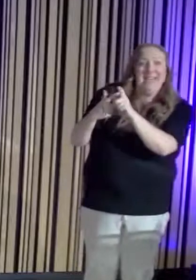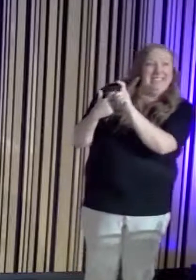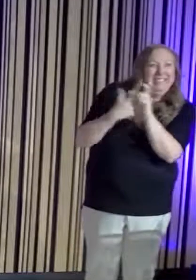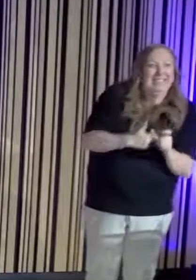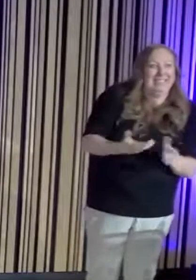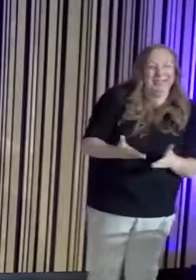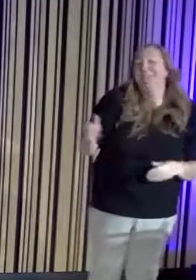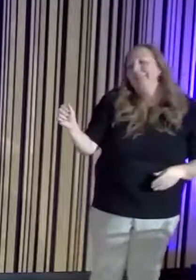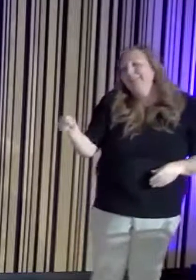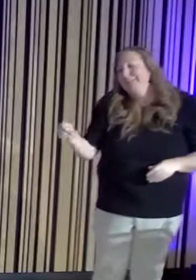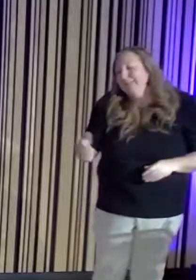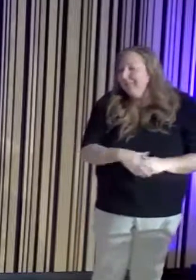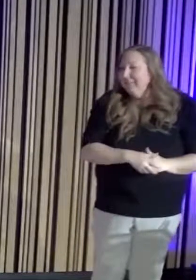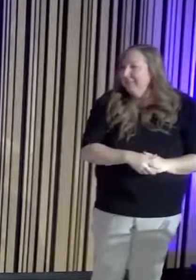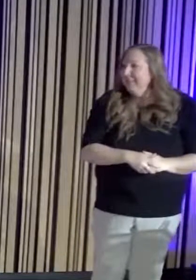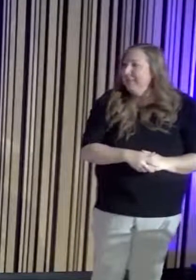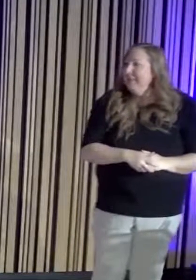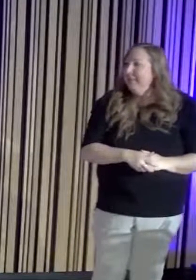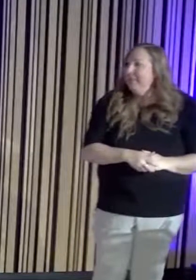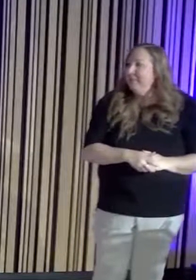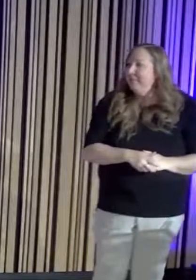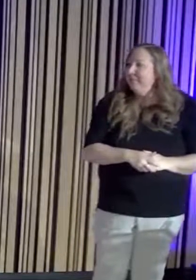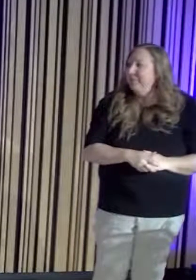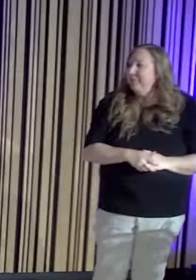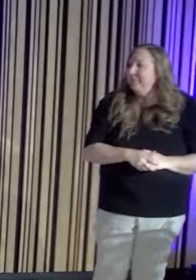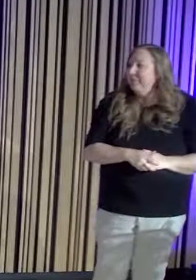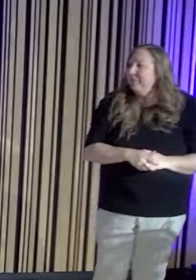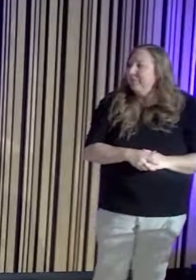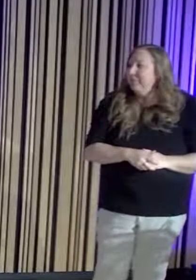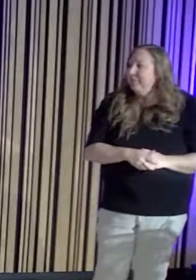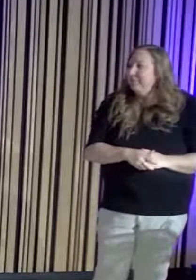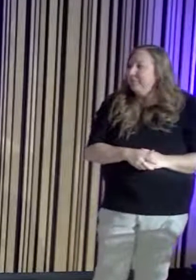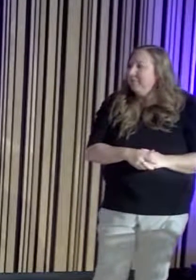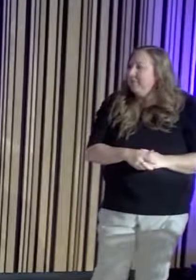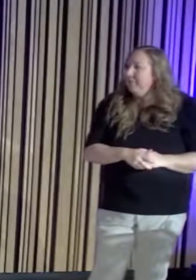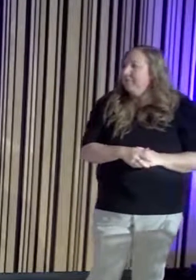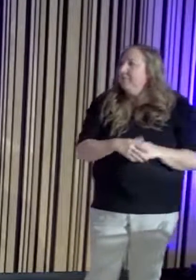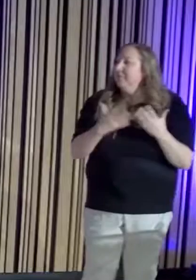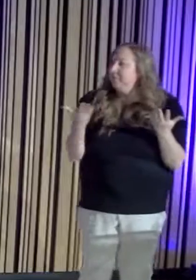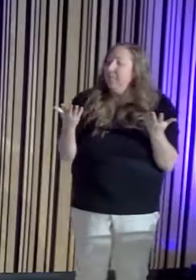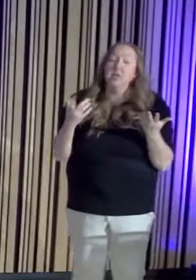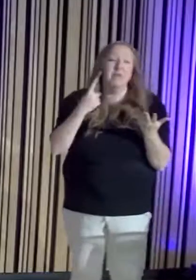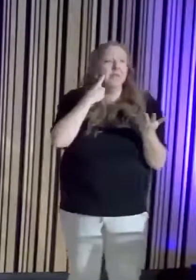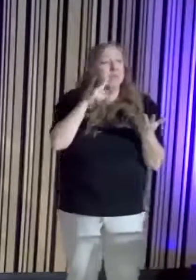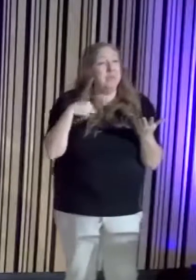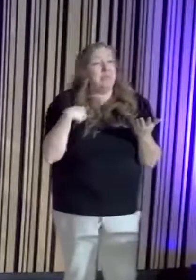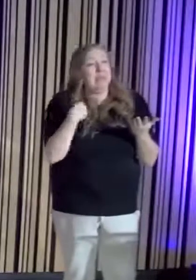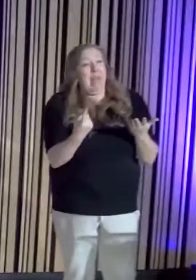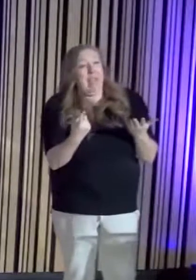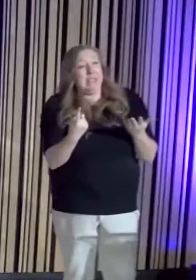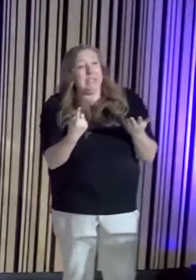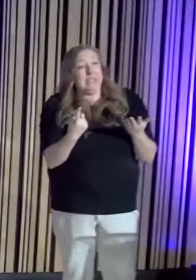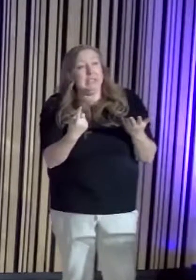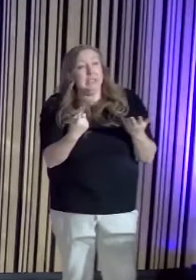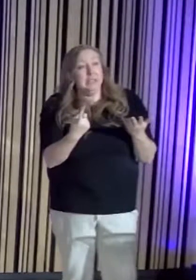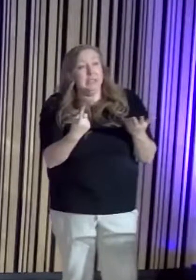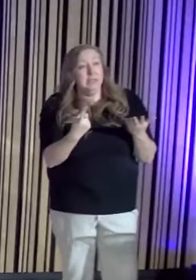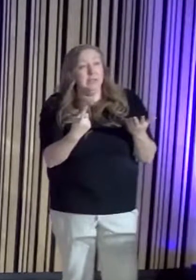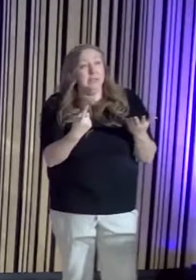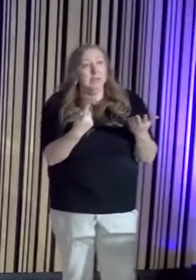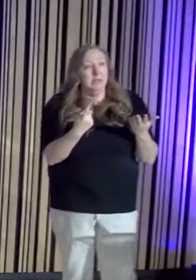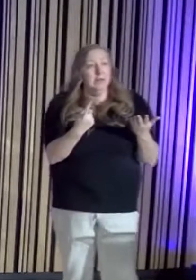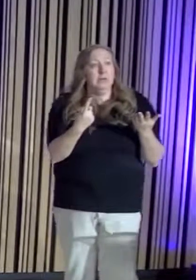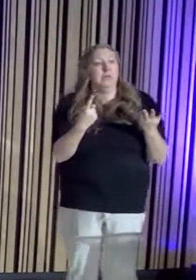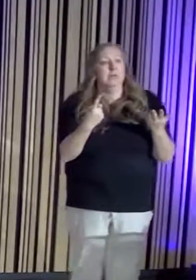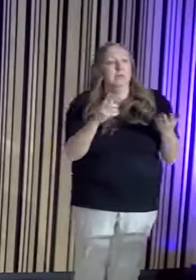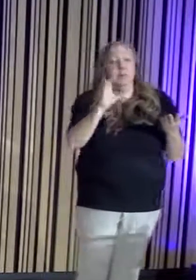Yeah. But in the COP system forever, for the last, since 1992, when this